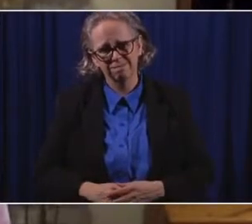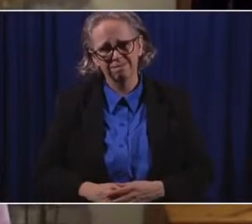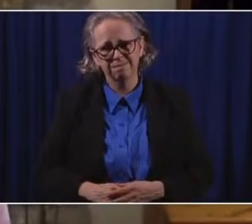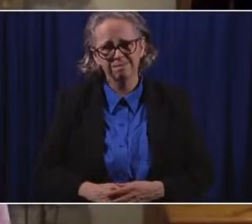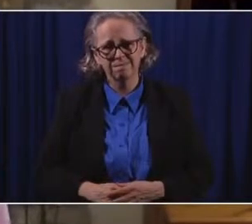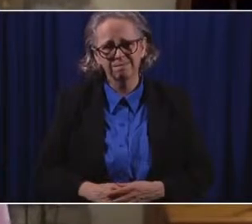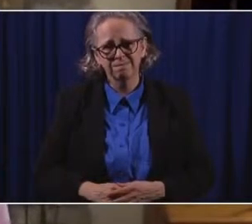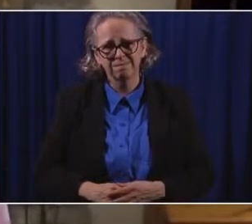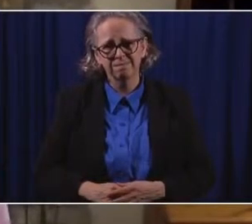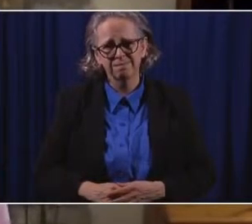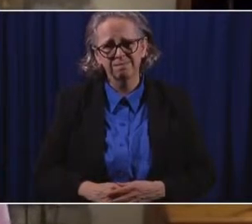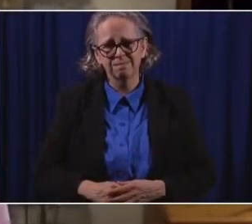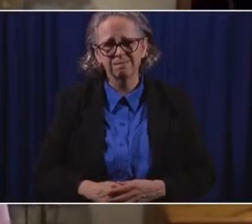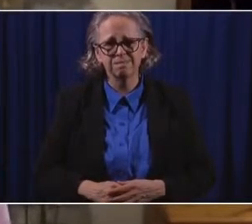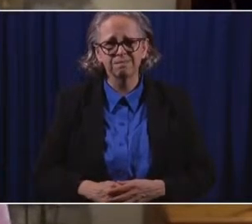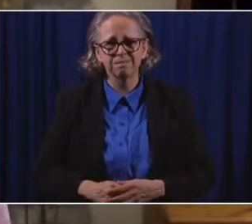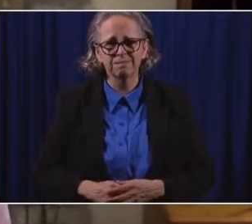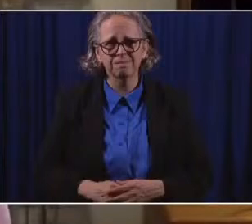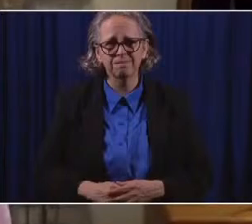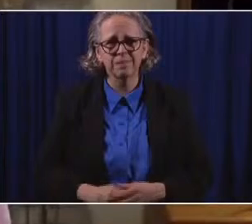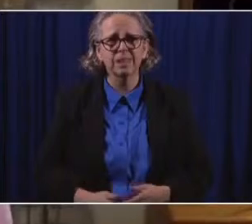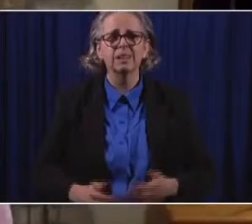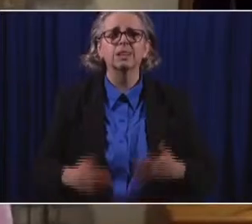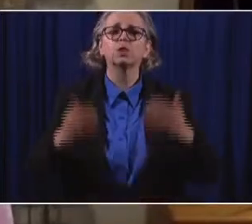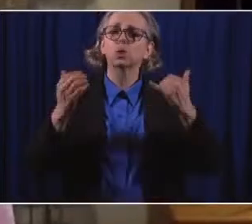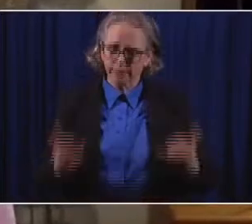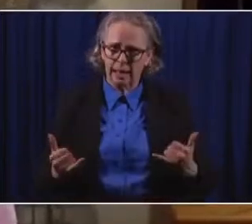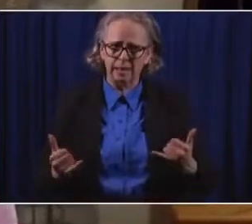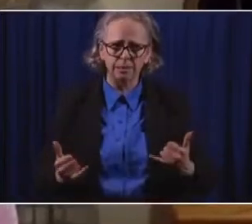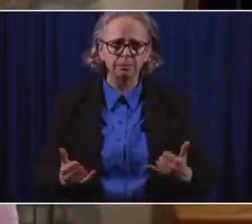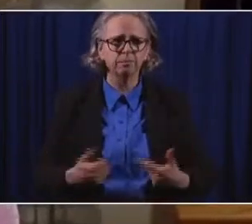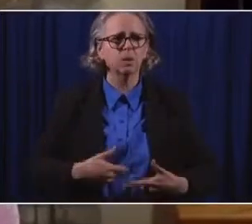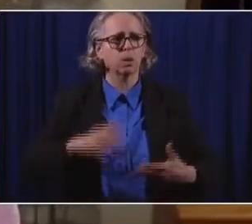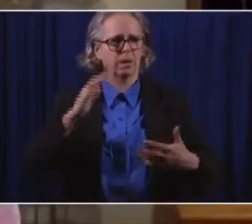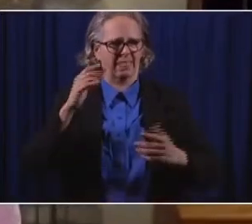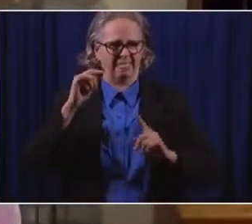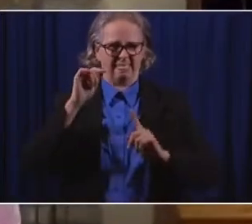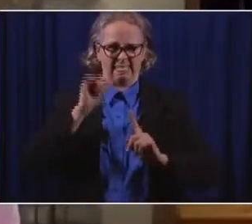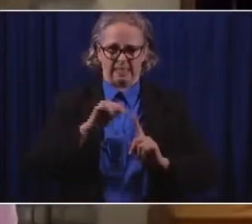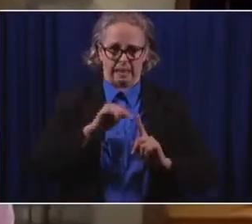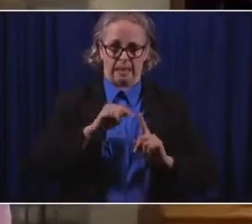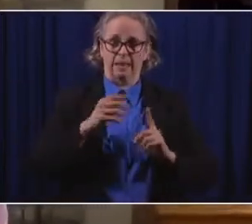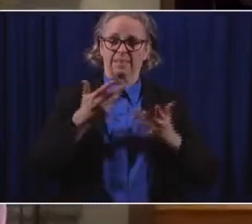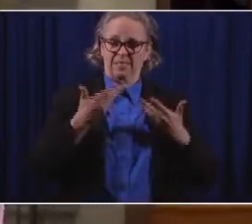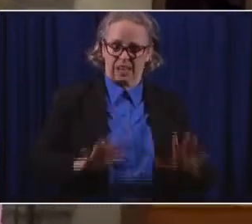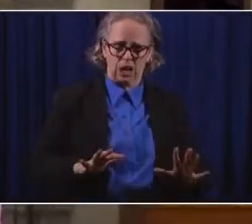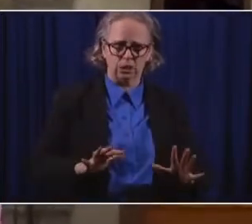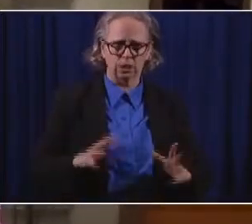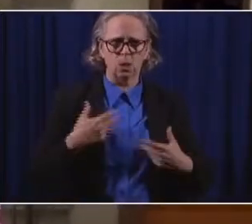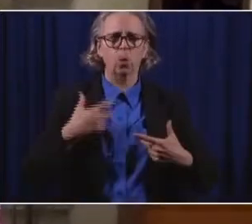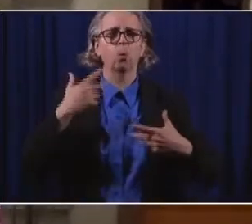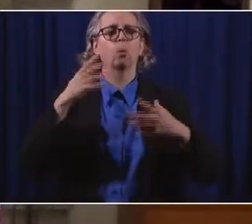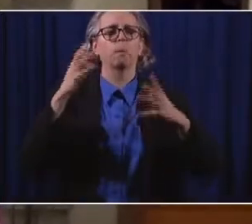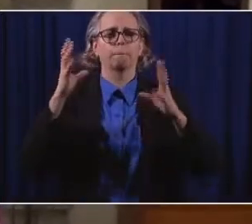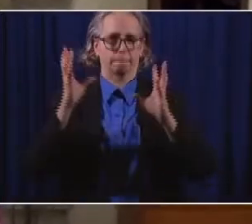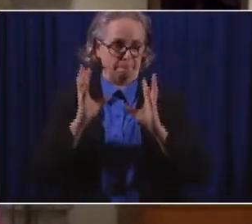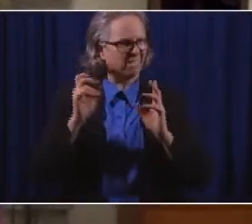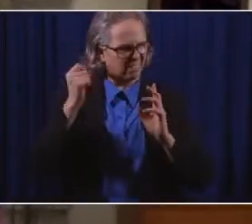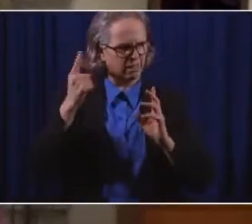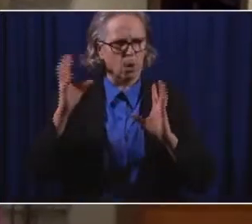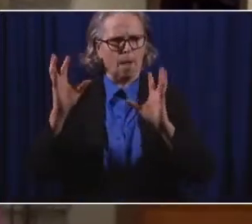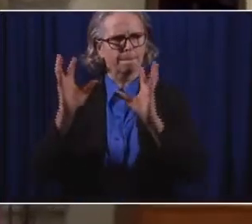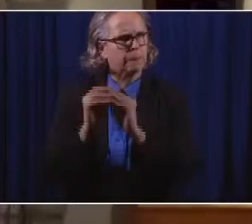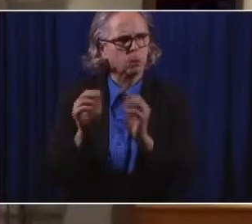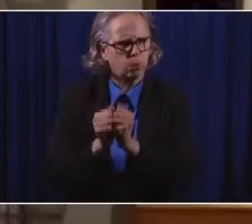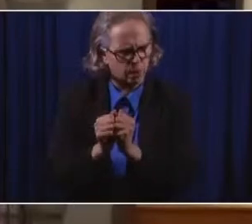I'm going to start meetings today as soon as this press conference is over. And we're